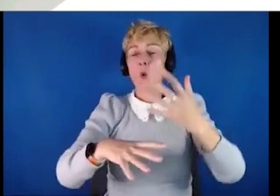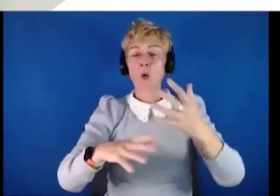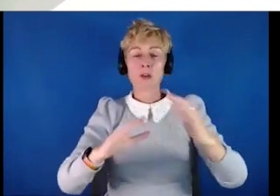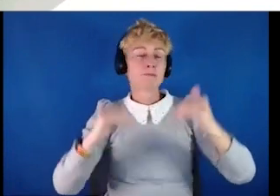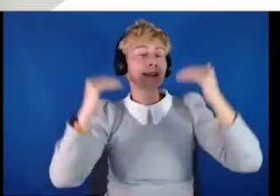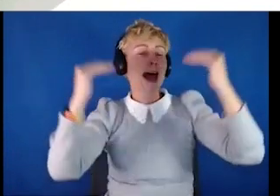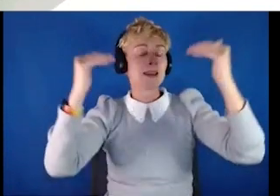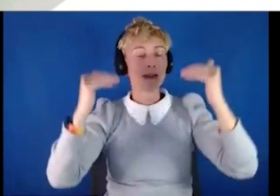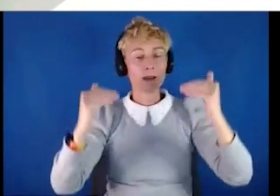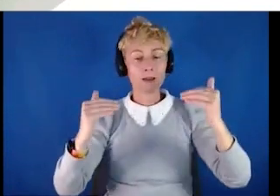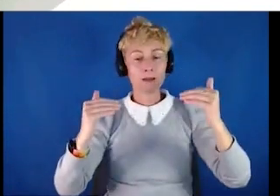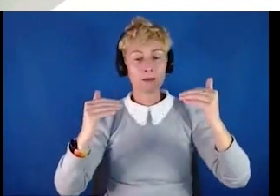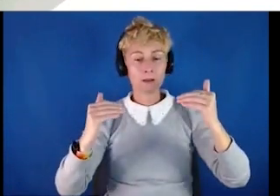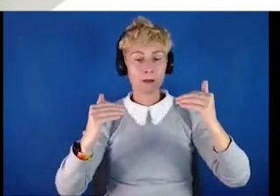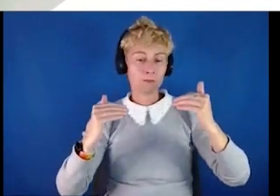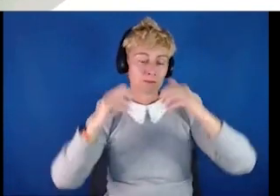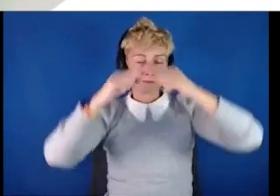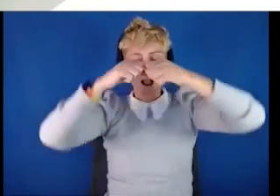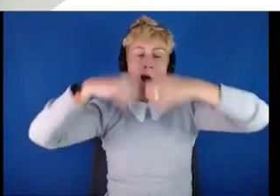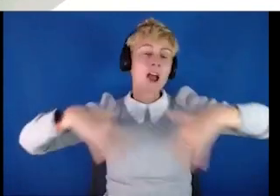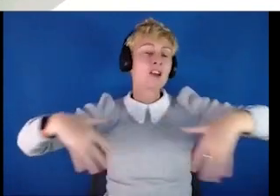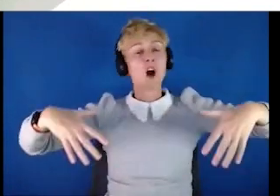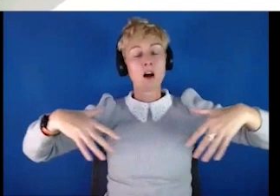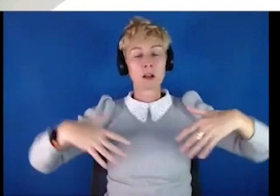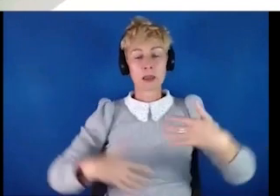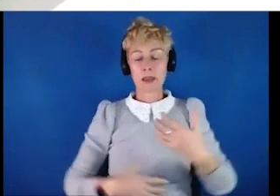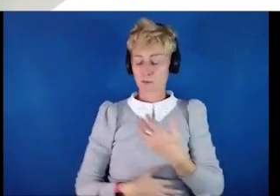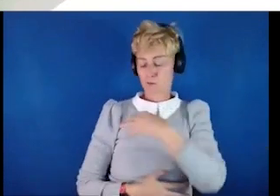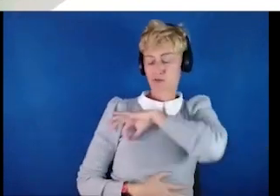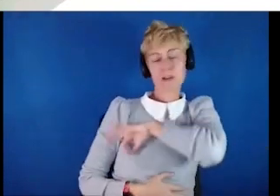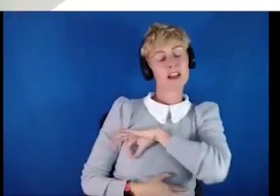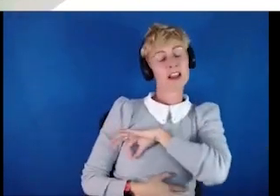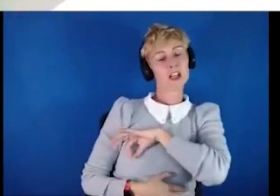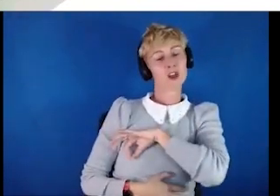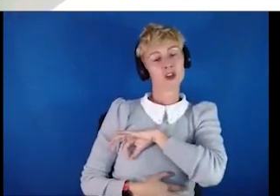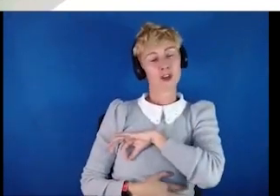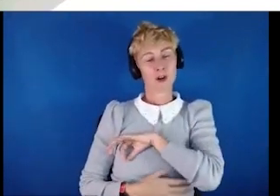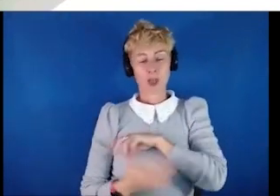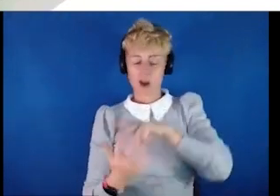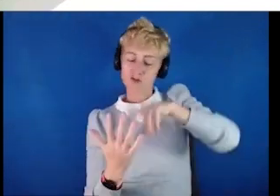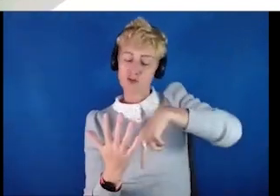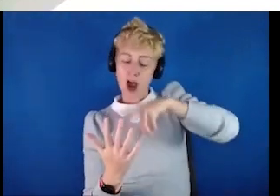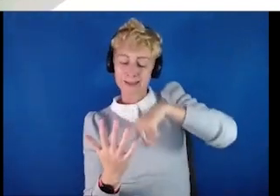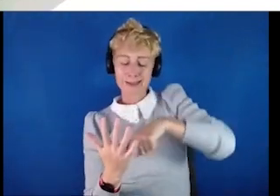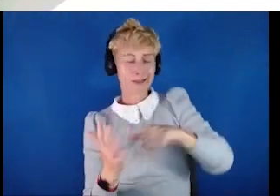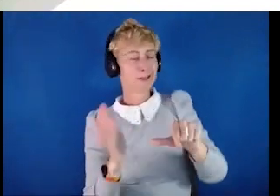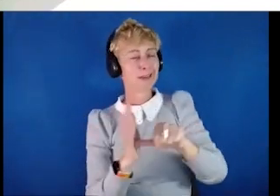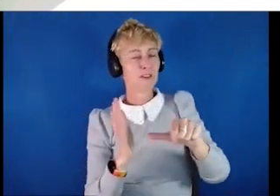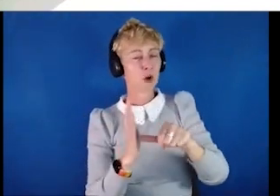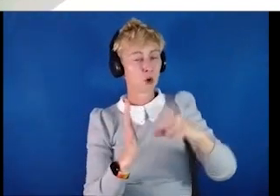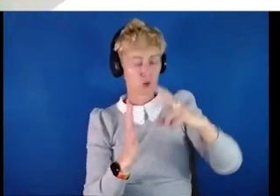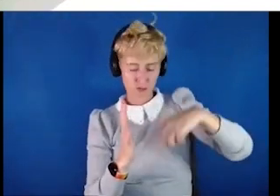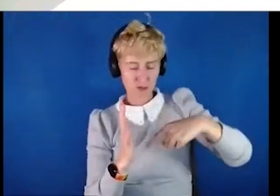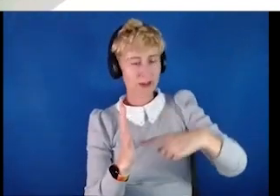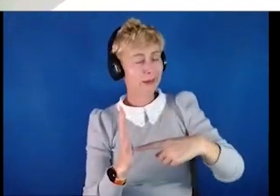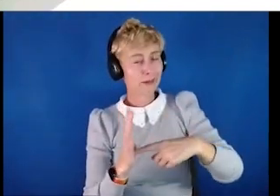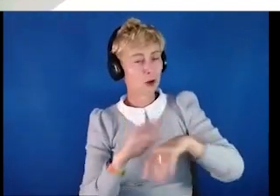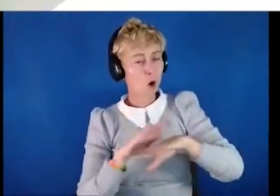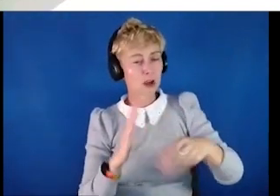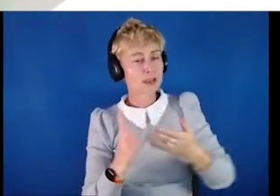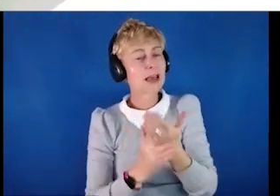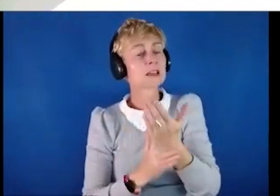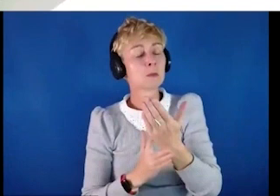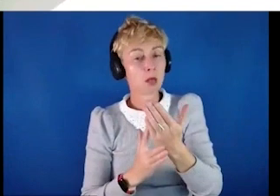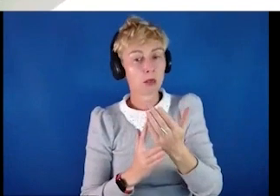hierarchies, privilege, often quite inaccessible writing in journals behind paywalls that